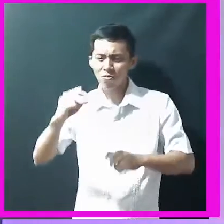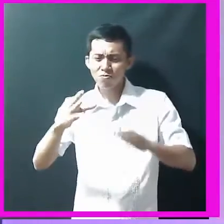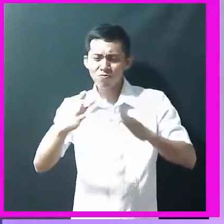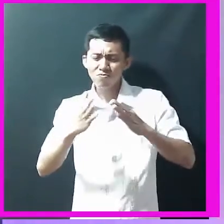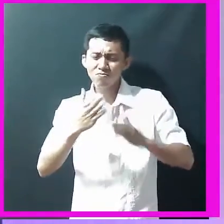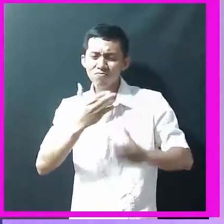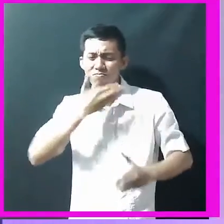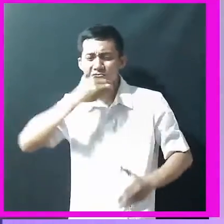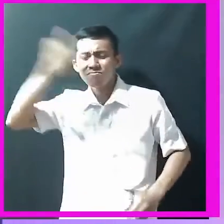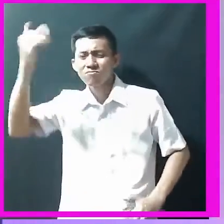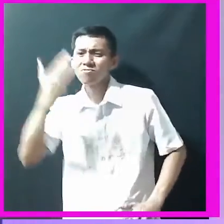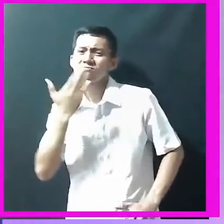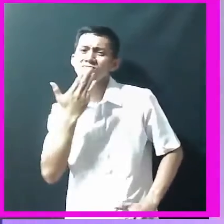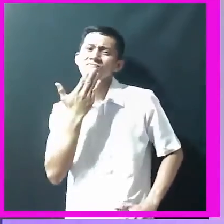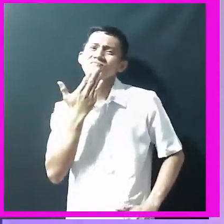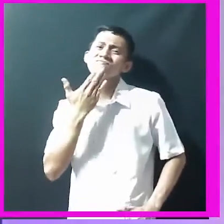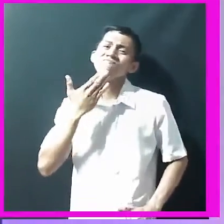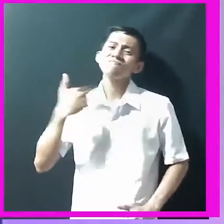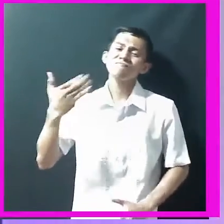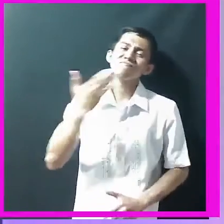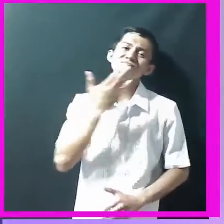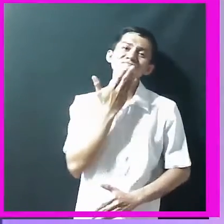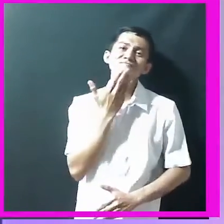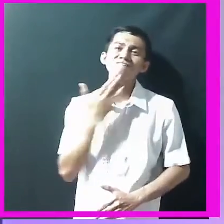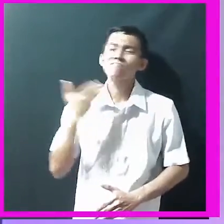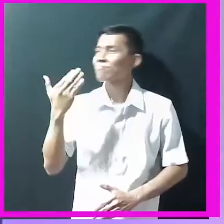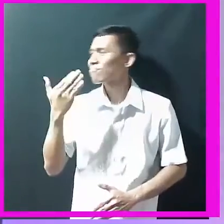sweetest, sexiest,